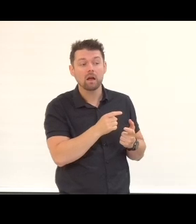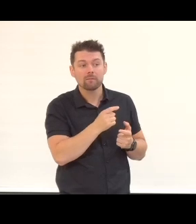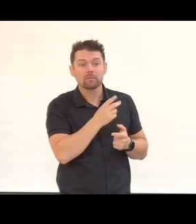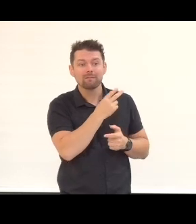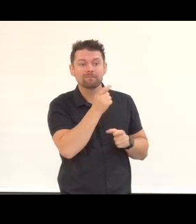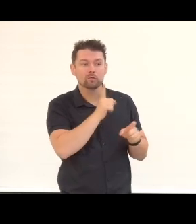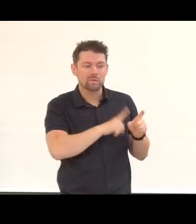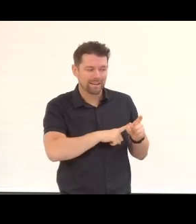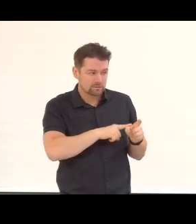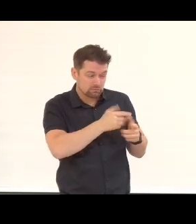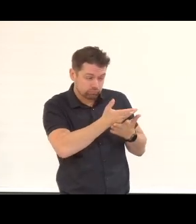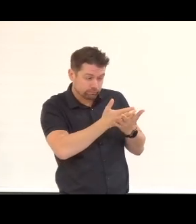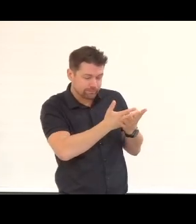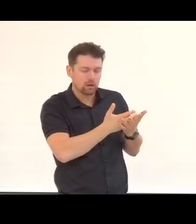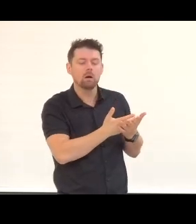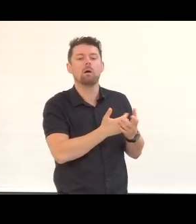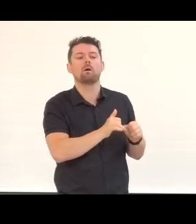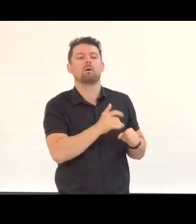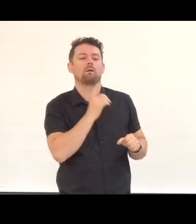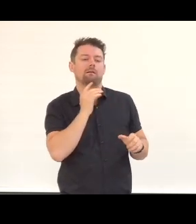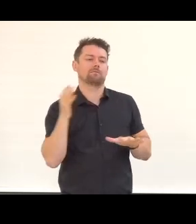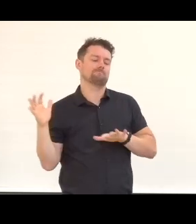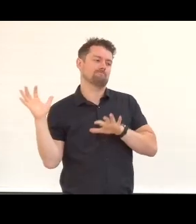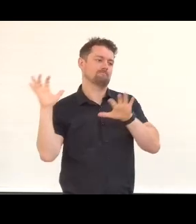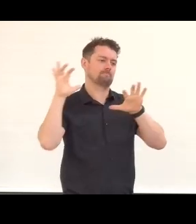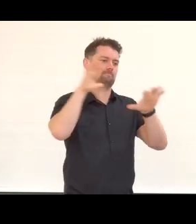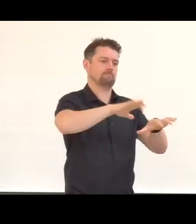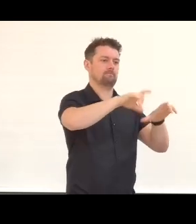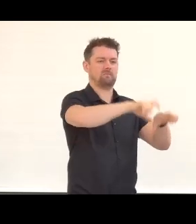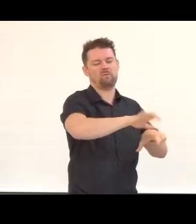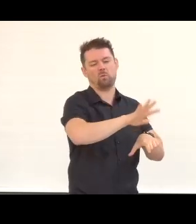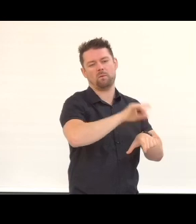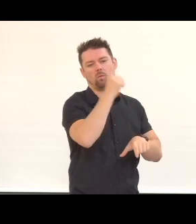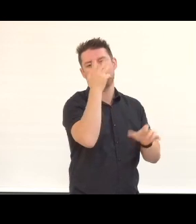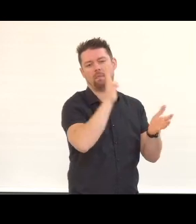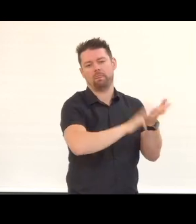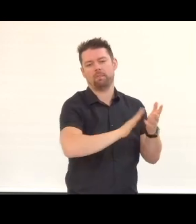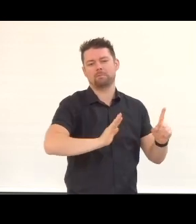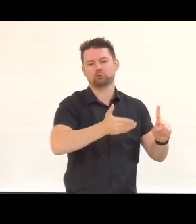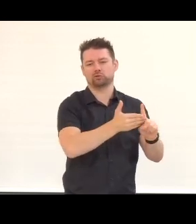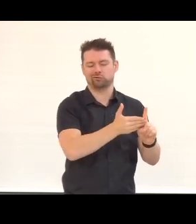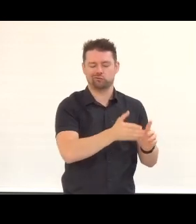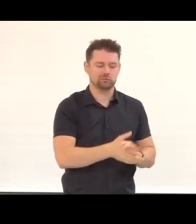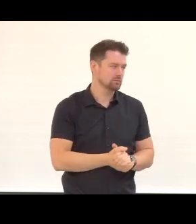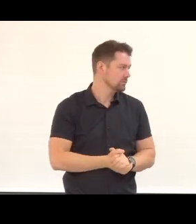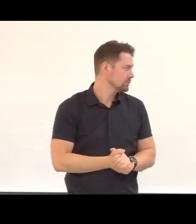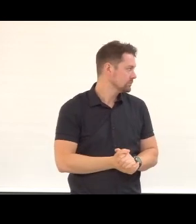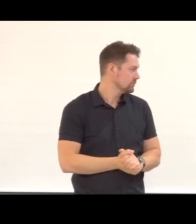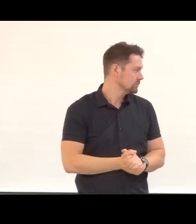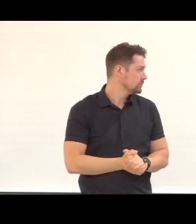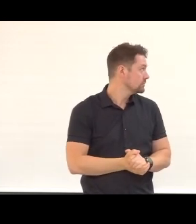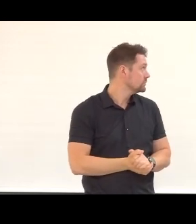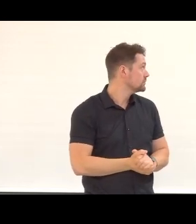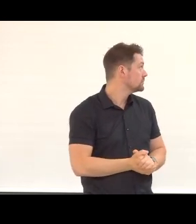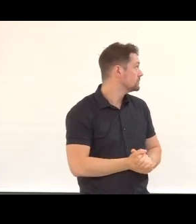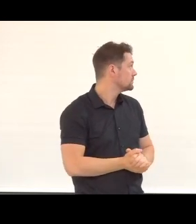we started preparations, we go there for a big mission that is approximately a 1-month mission, usually. So just go through the